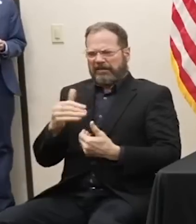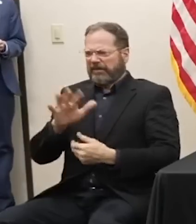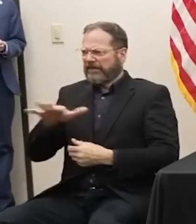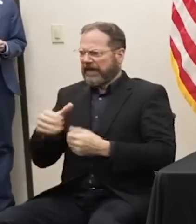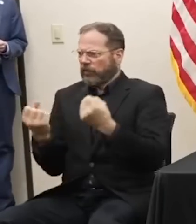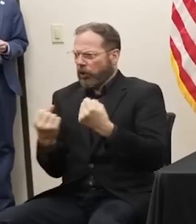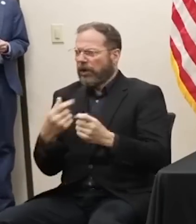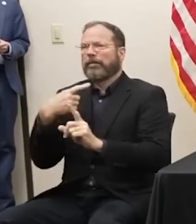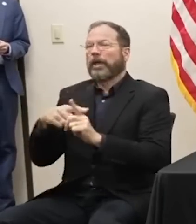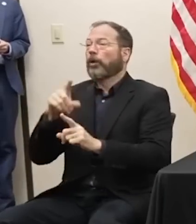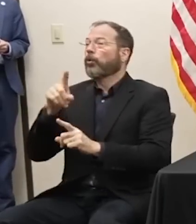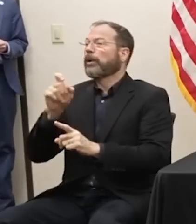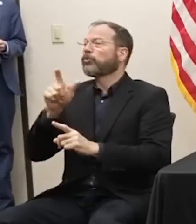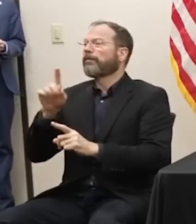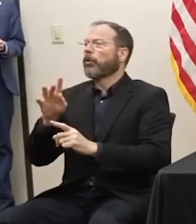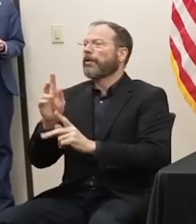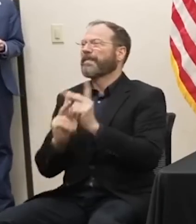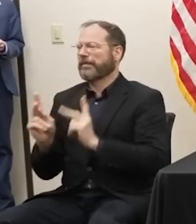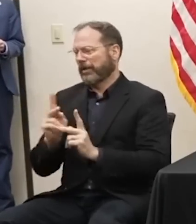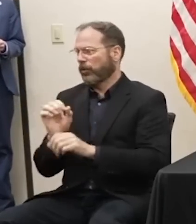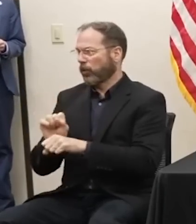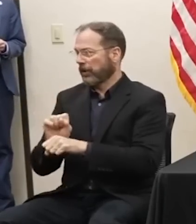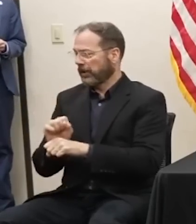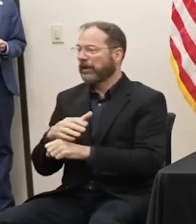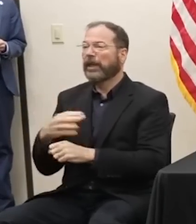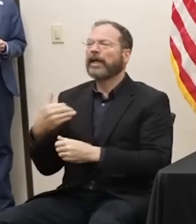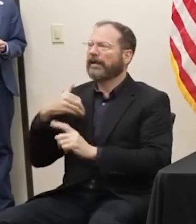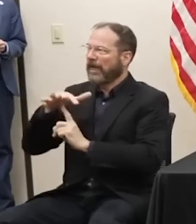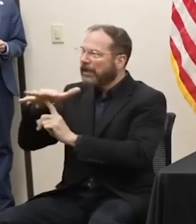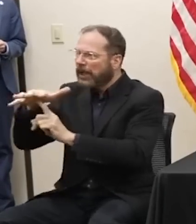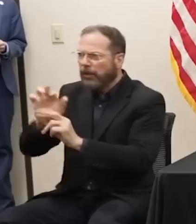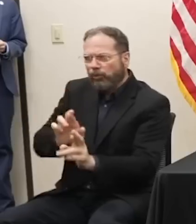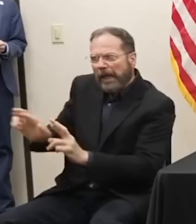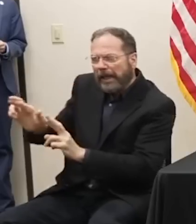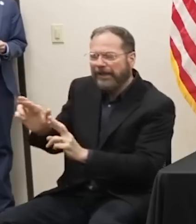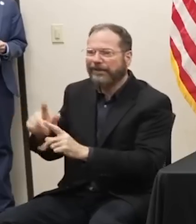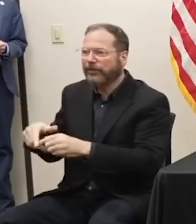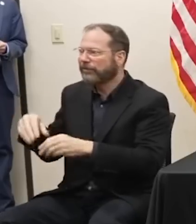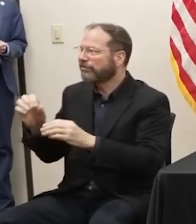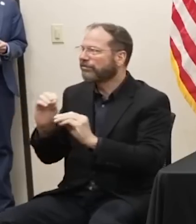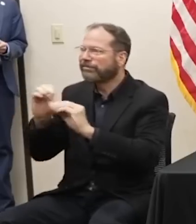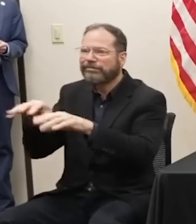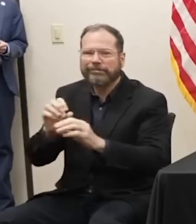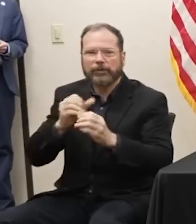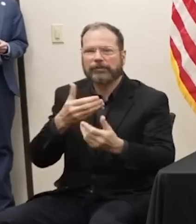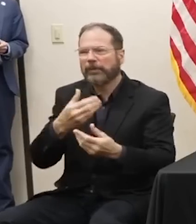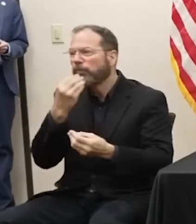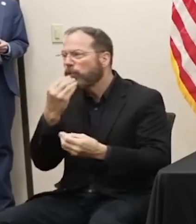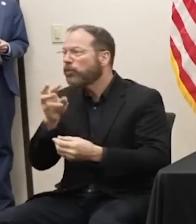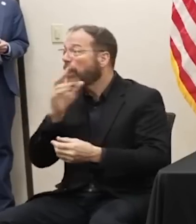well as 124 responders. And they've rostered helicopters to be able to deliver food and water as